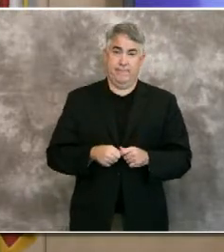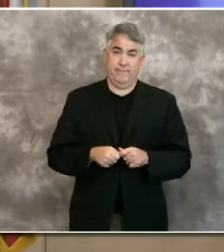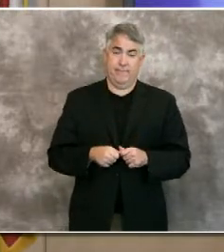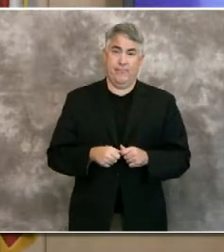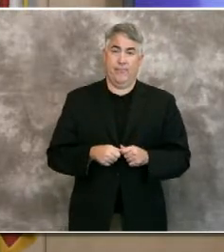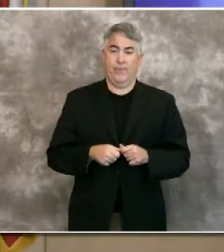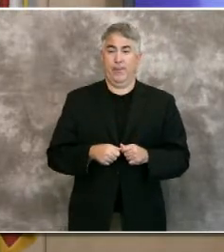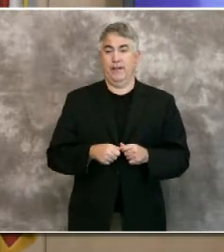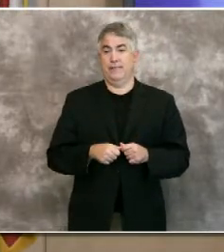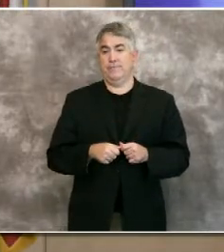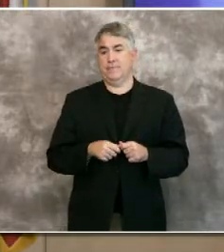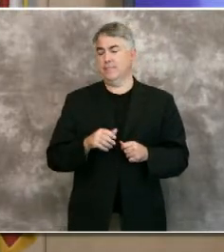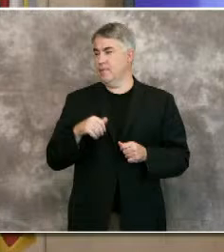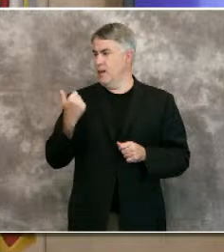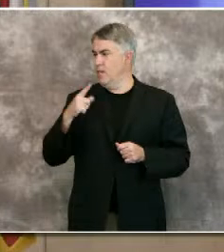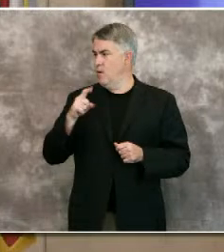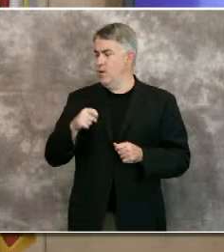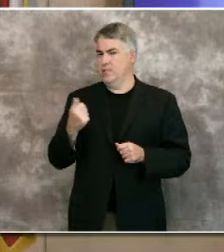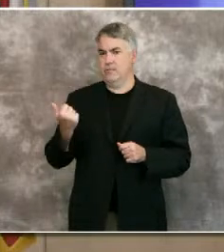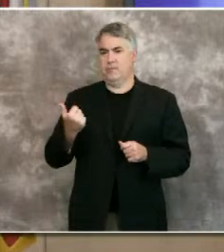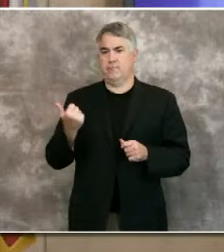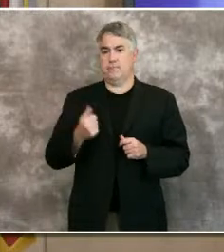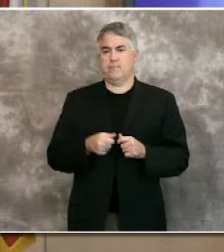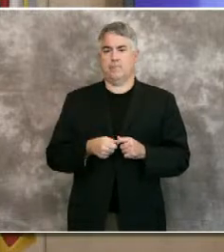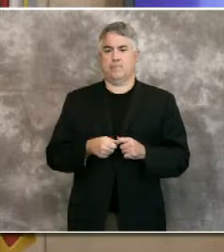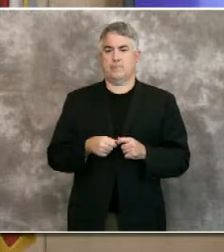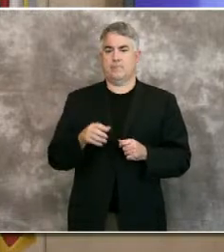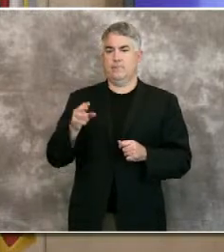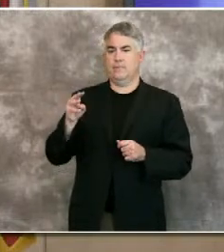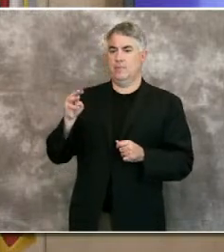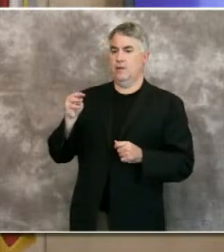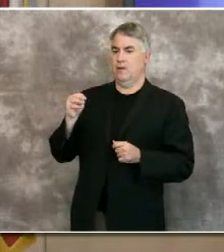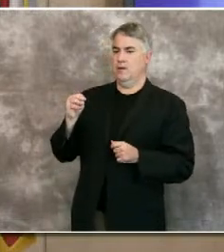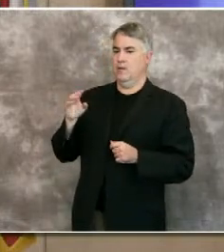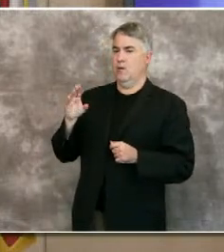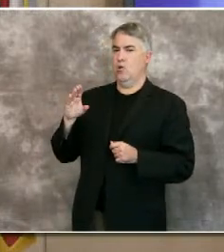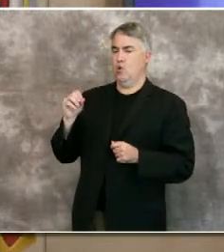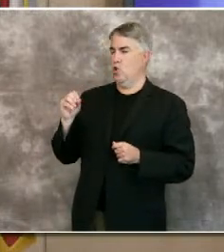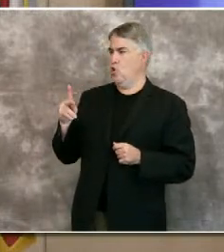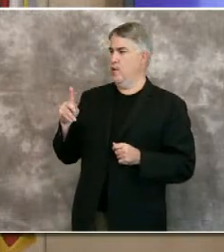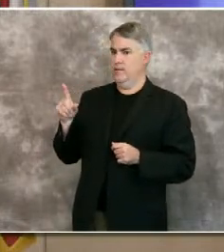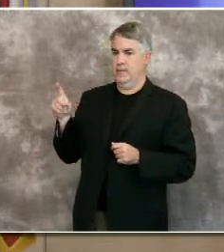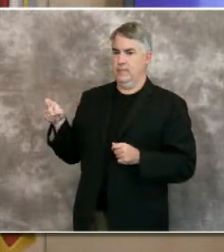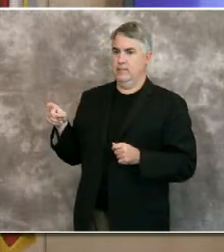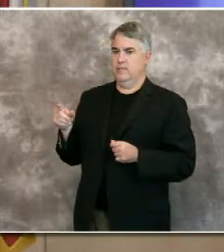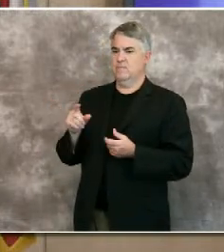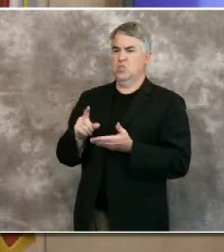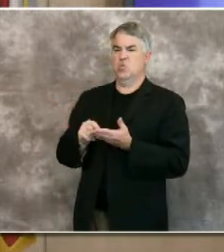question. Morgan Cook with the San Diego Union Tribune. Please state your question.